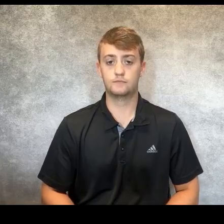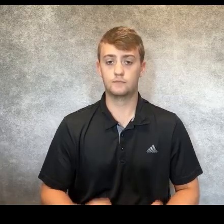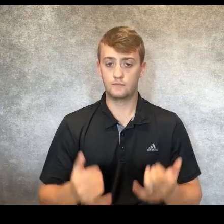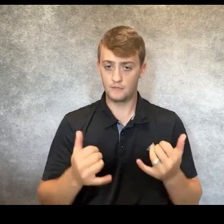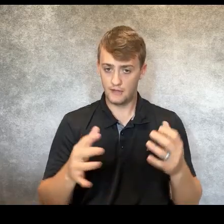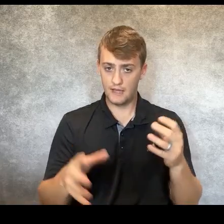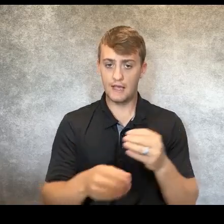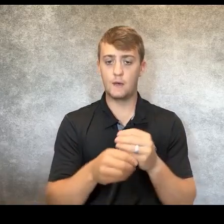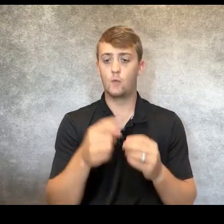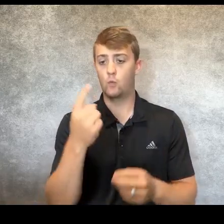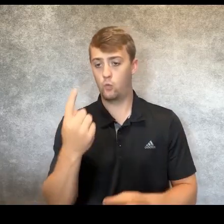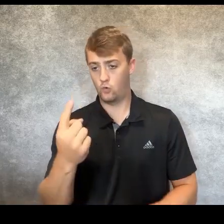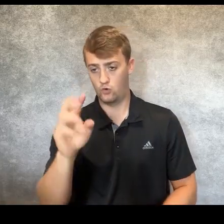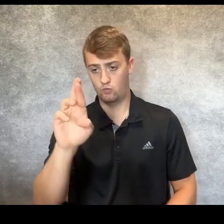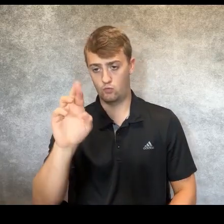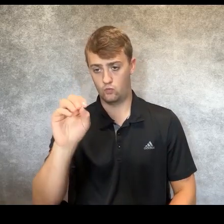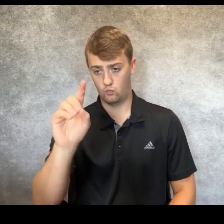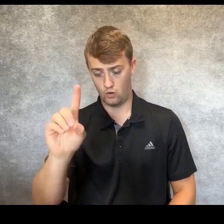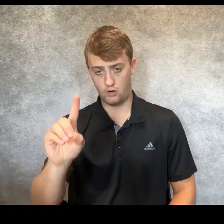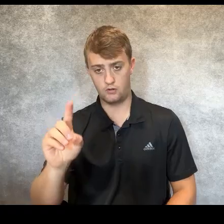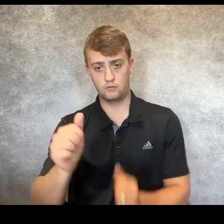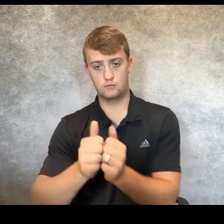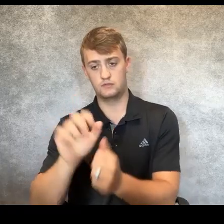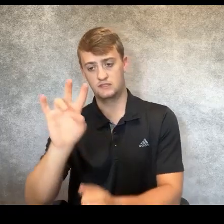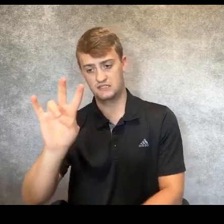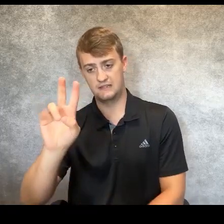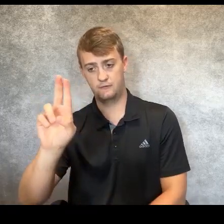Add 1 rod and 7 units.